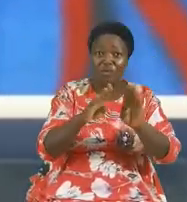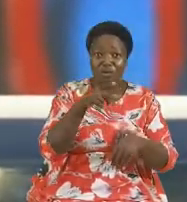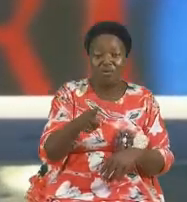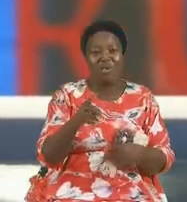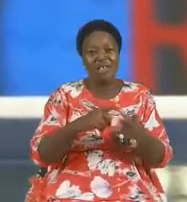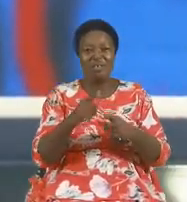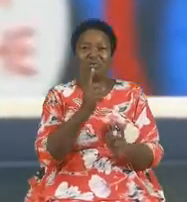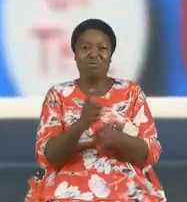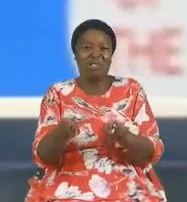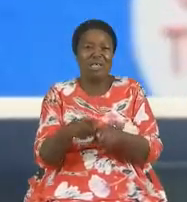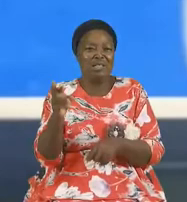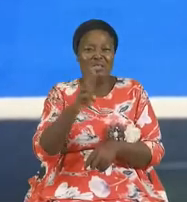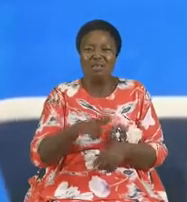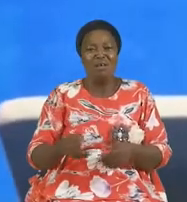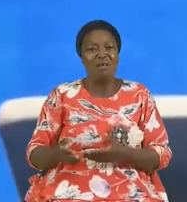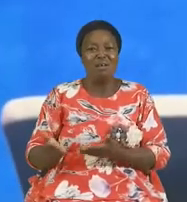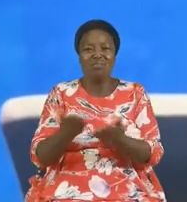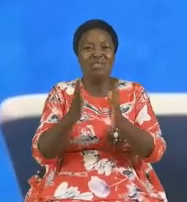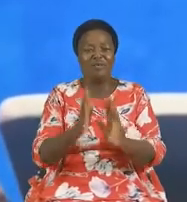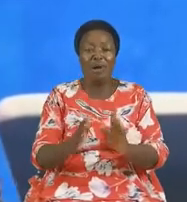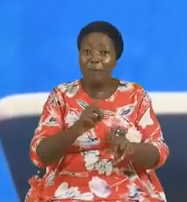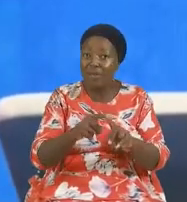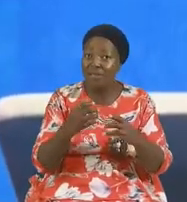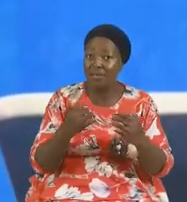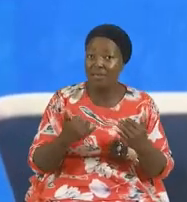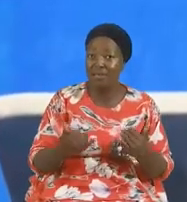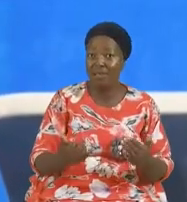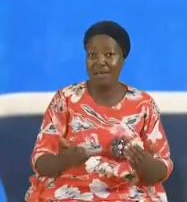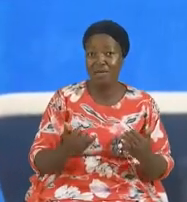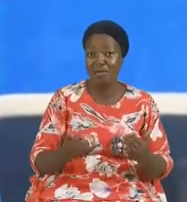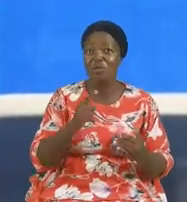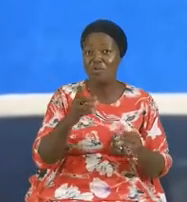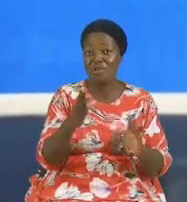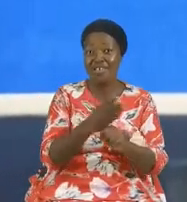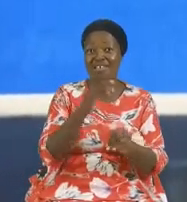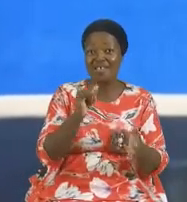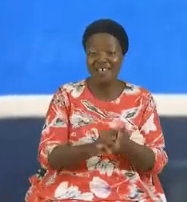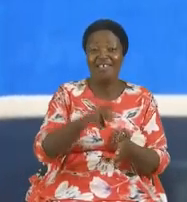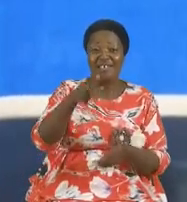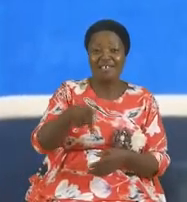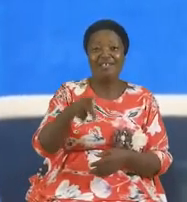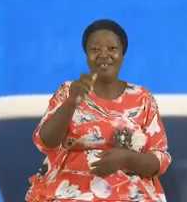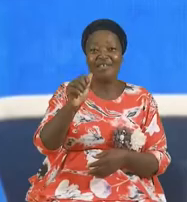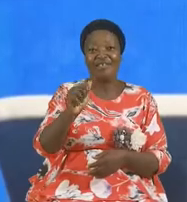powers were tormenting you, and you were just like their slave. But now